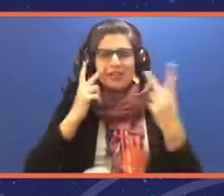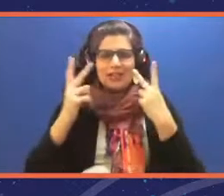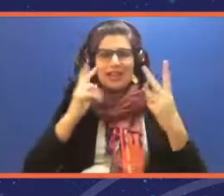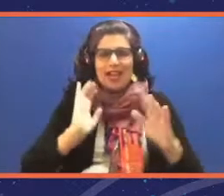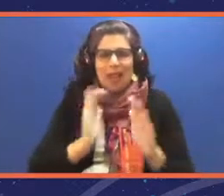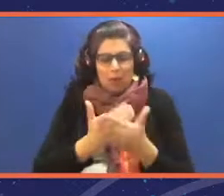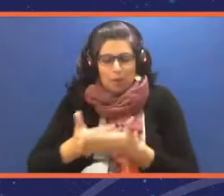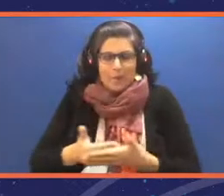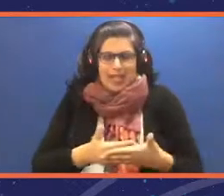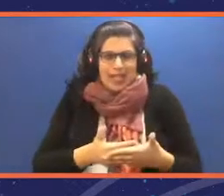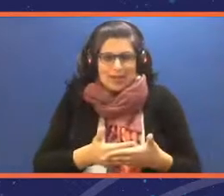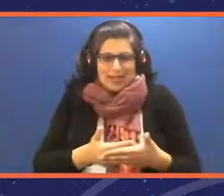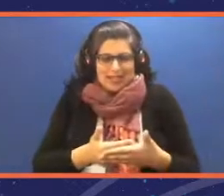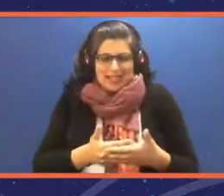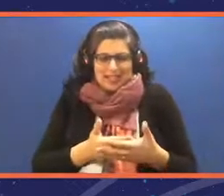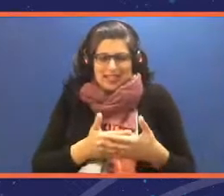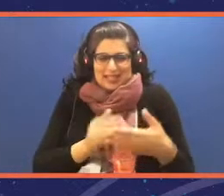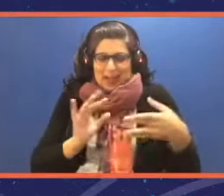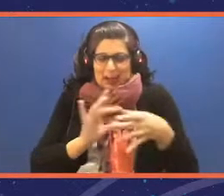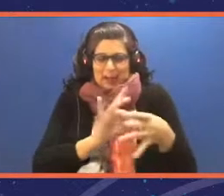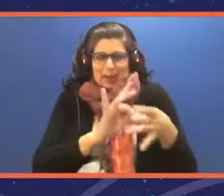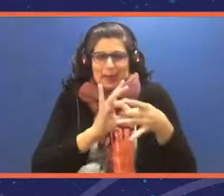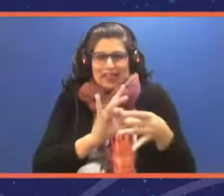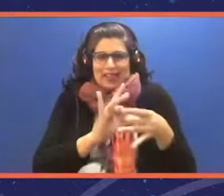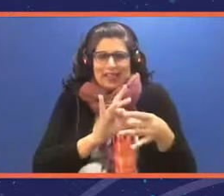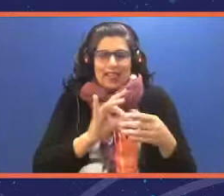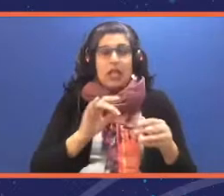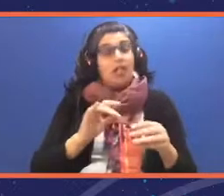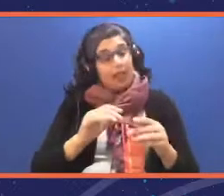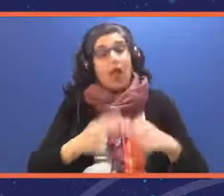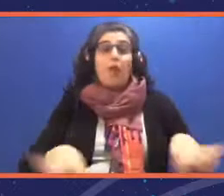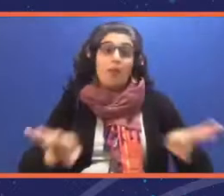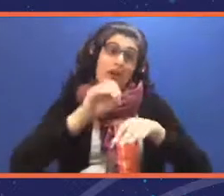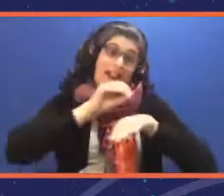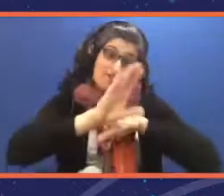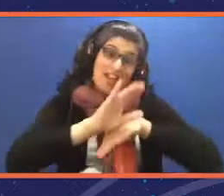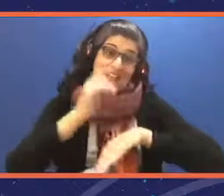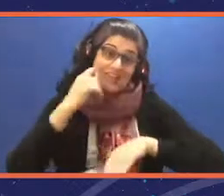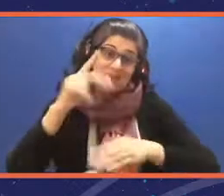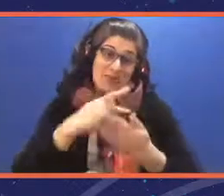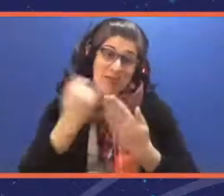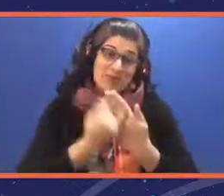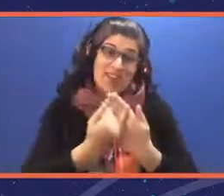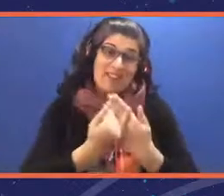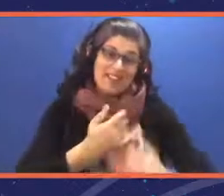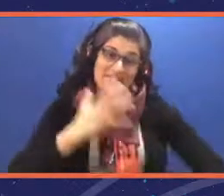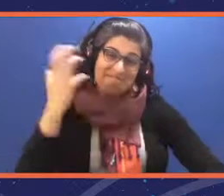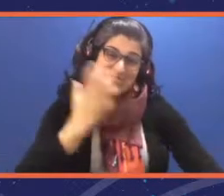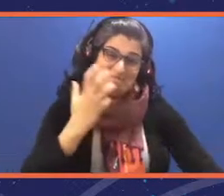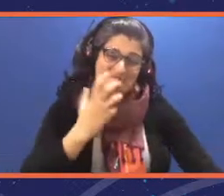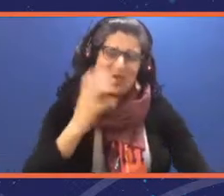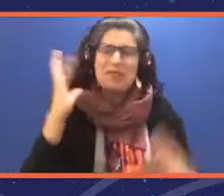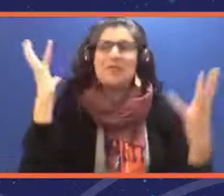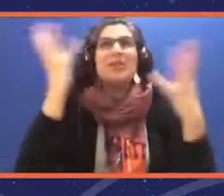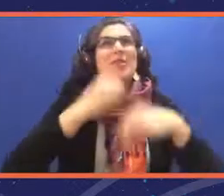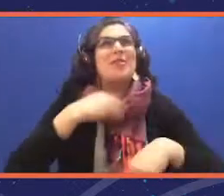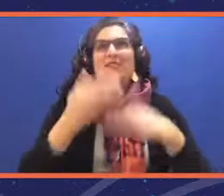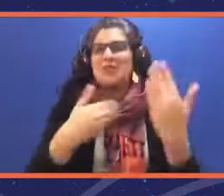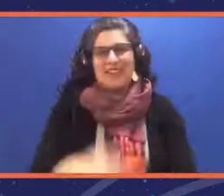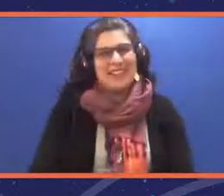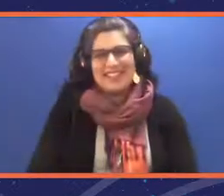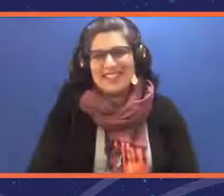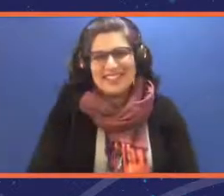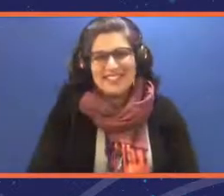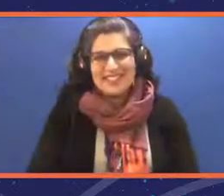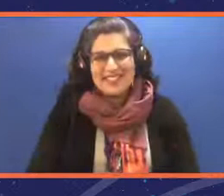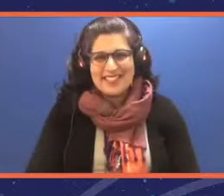being our key like advisor of the project. So that was just a beautiful process.